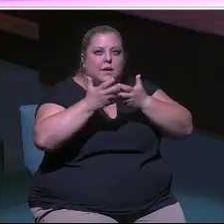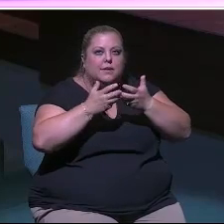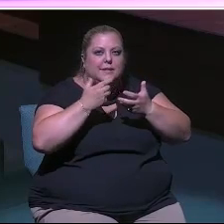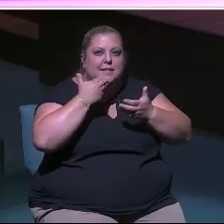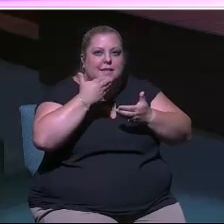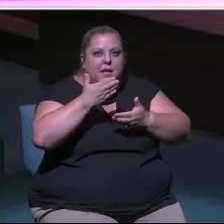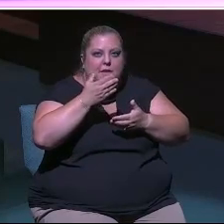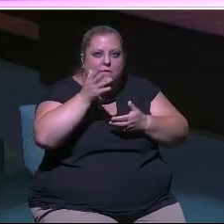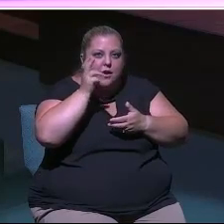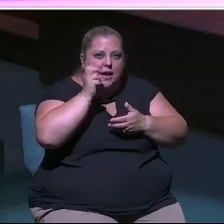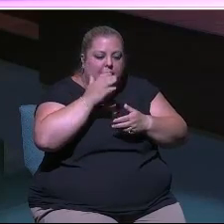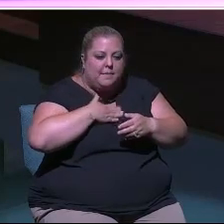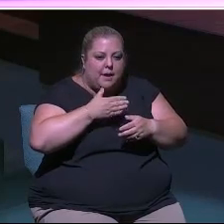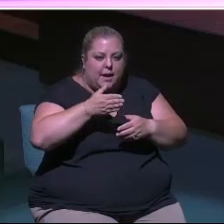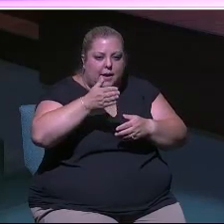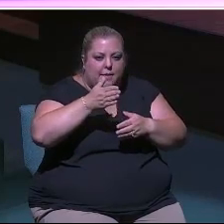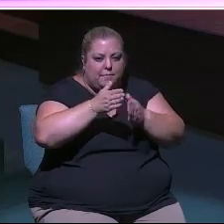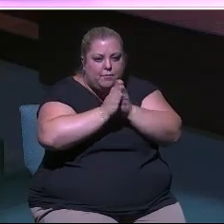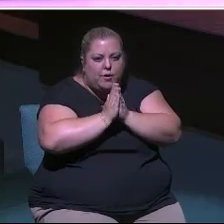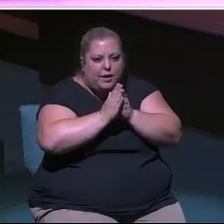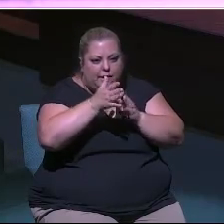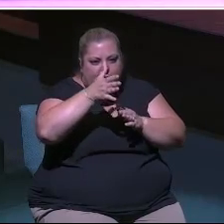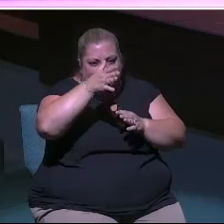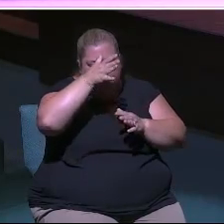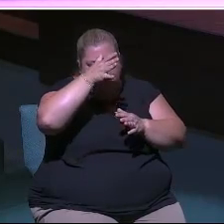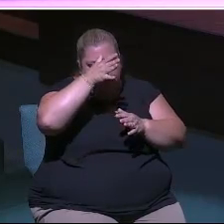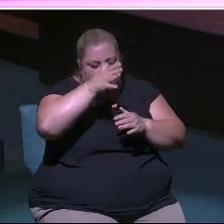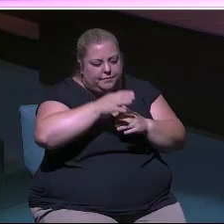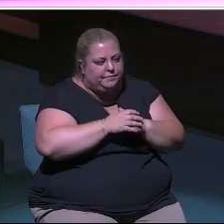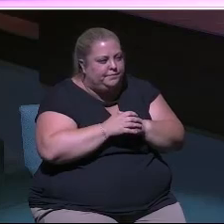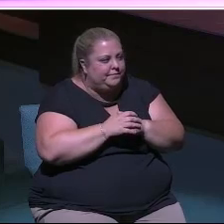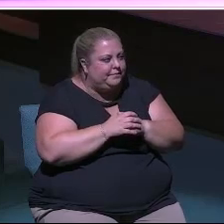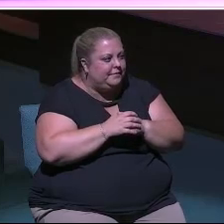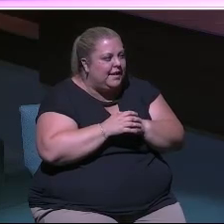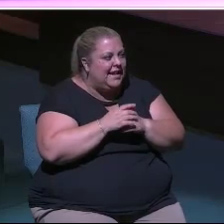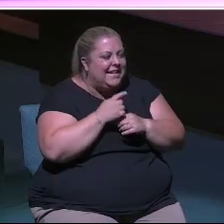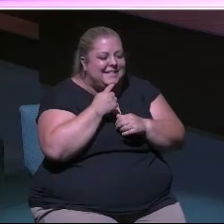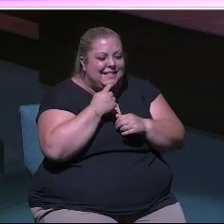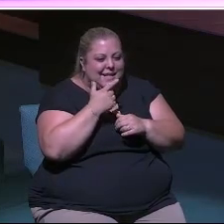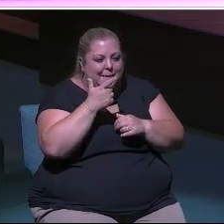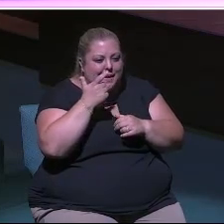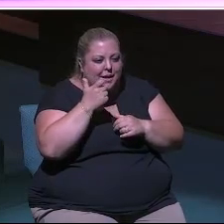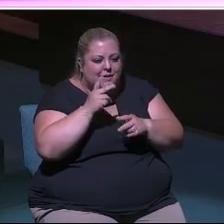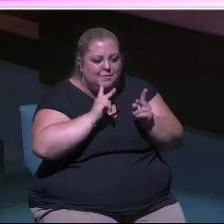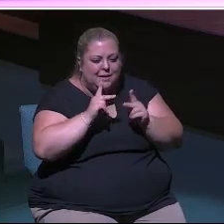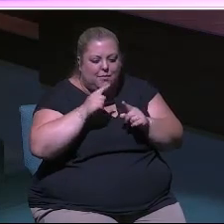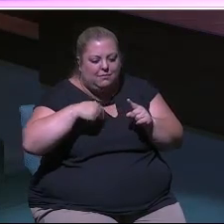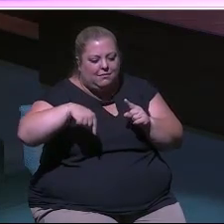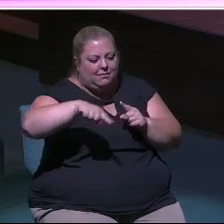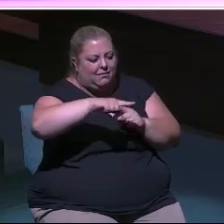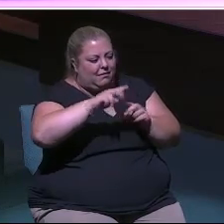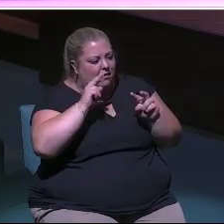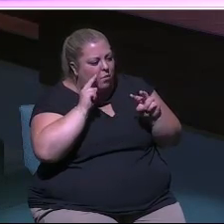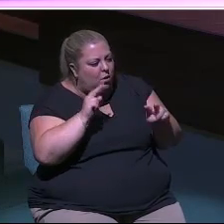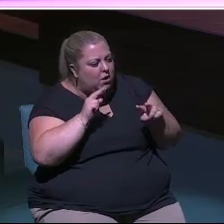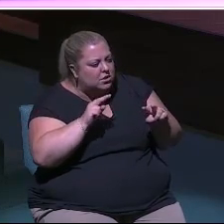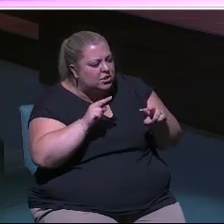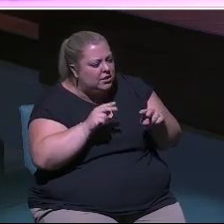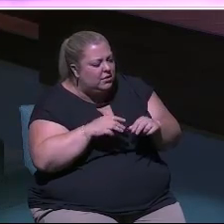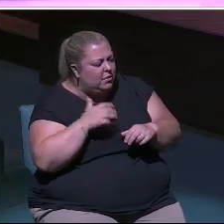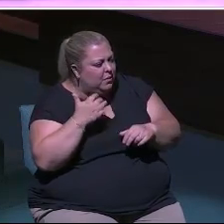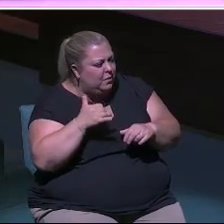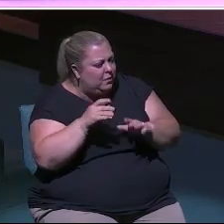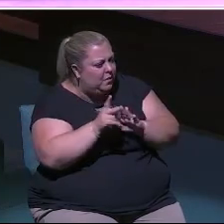Father. And I say that out loud because the people around here are watching. Man, what a principle. People